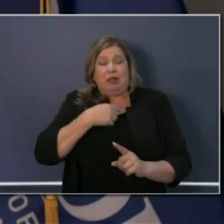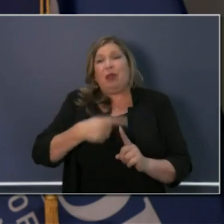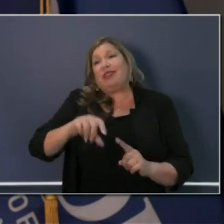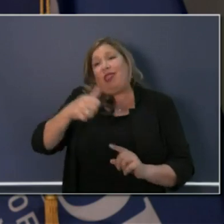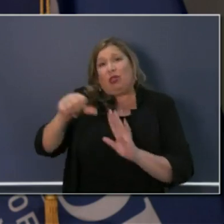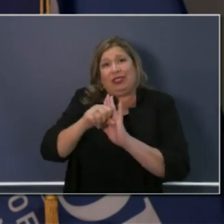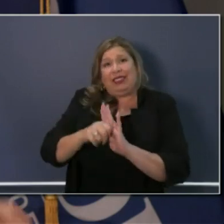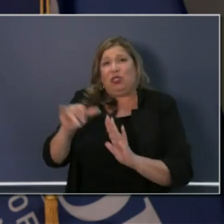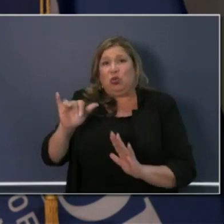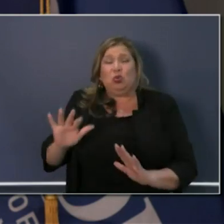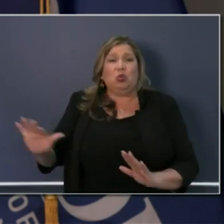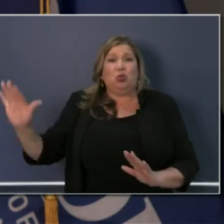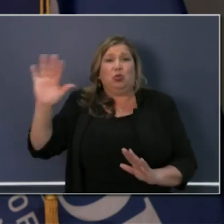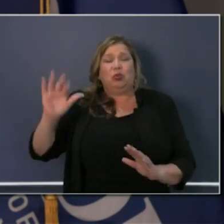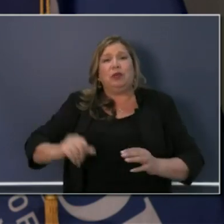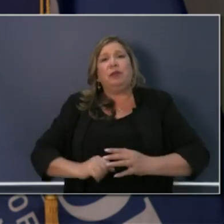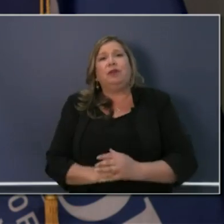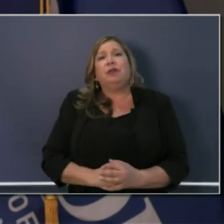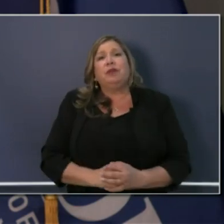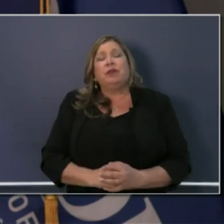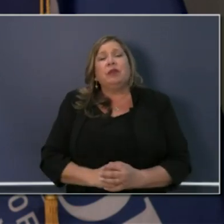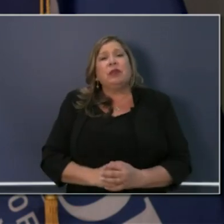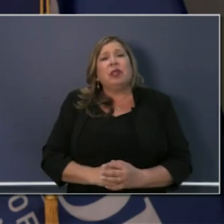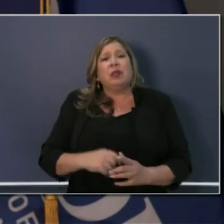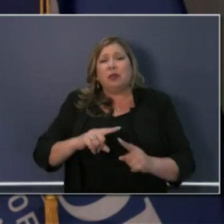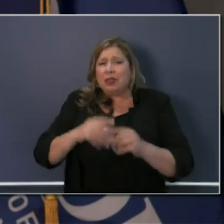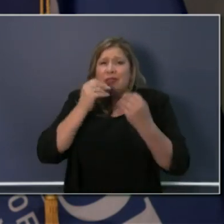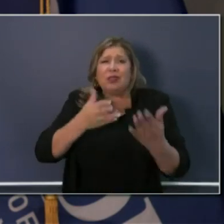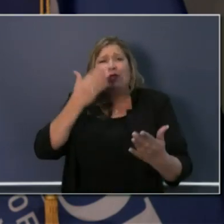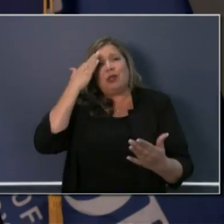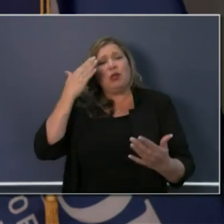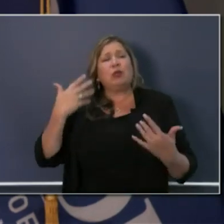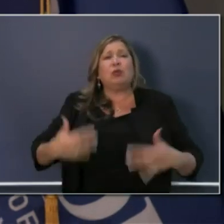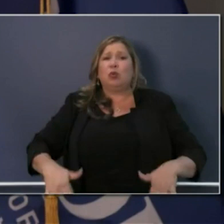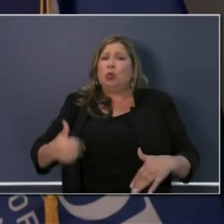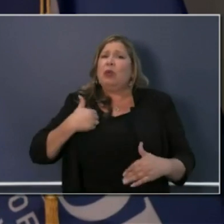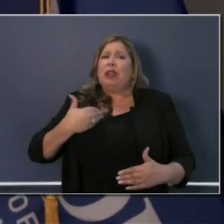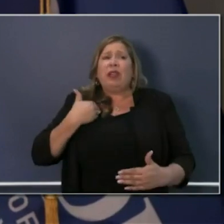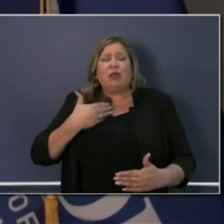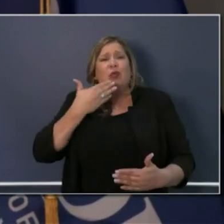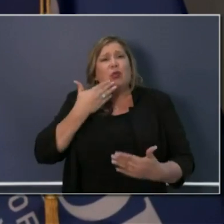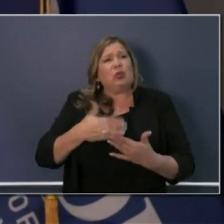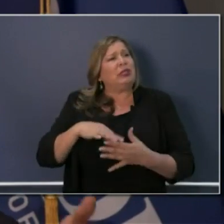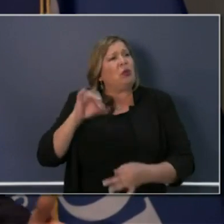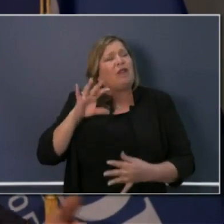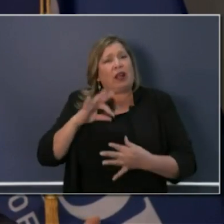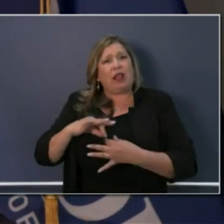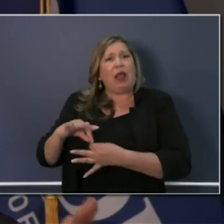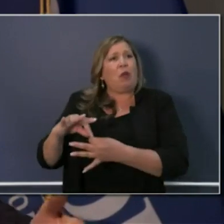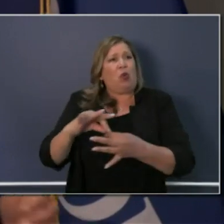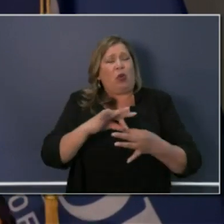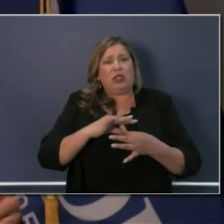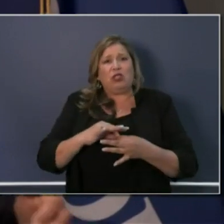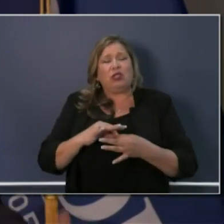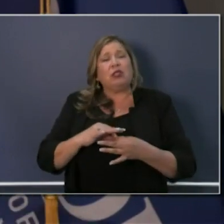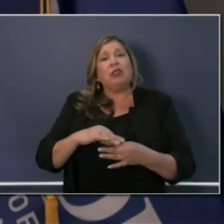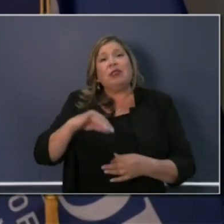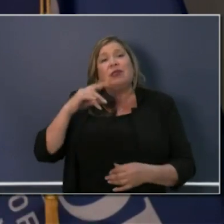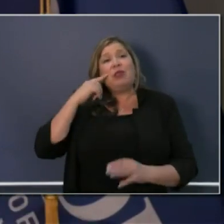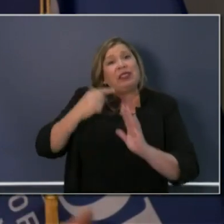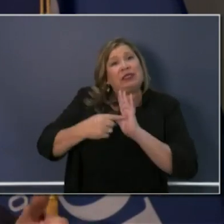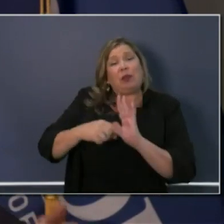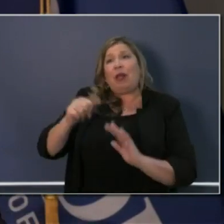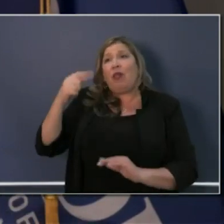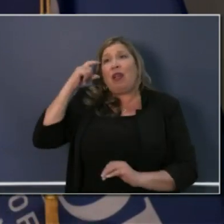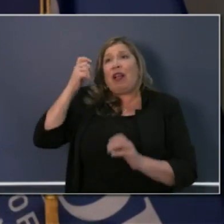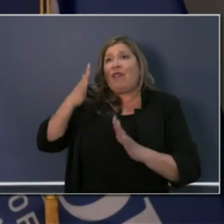States. There's a spirit of collaboration, though, as it relates to this moment that also needs to be identified, and that is other governors sharing ideas and best